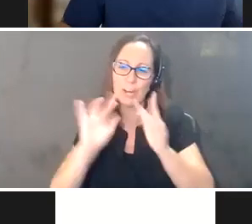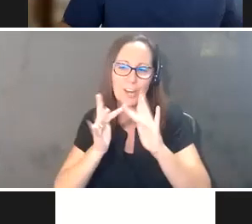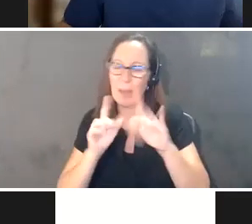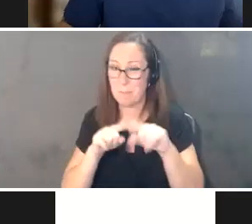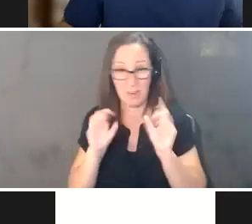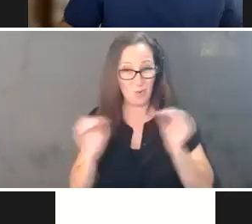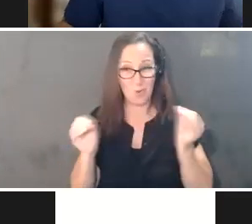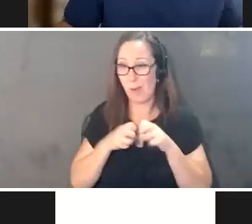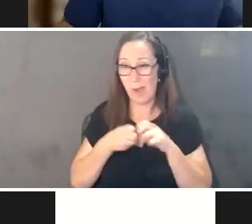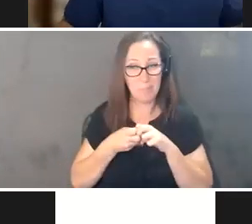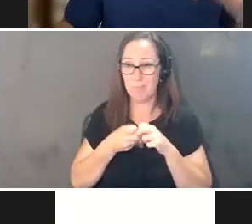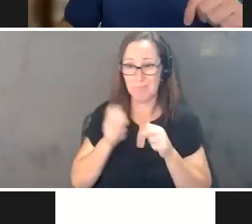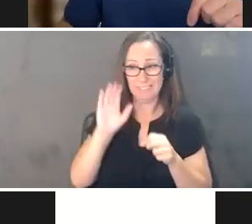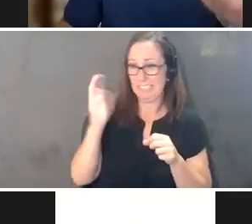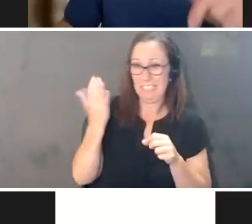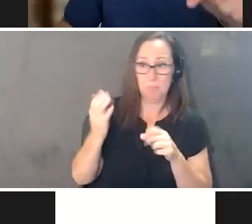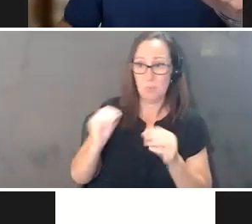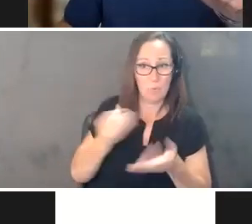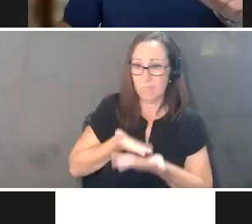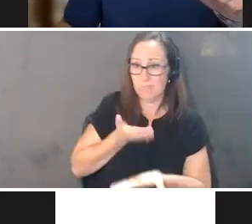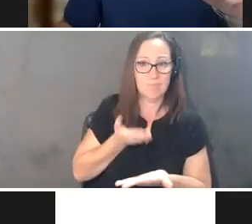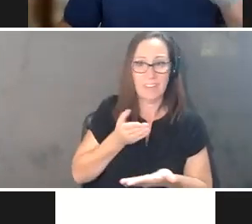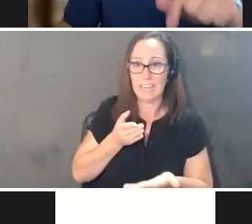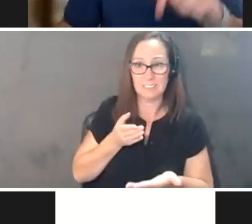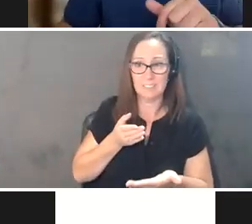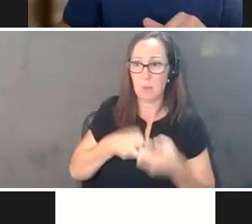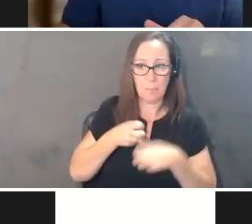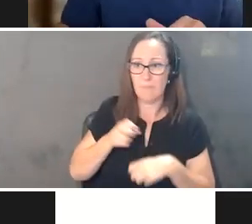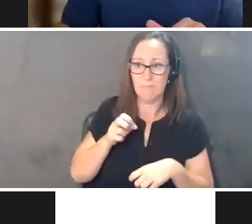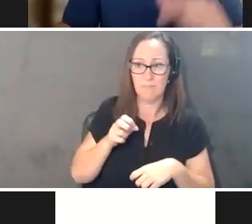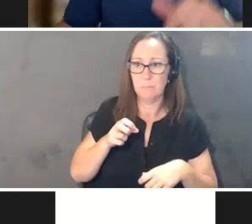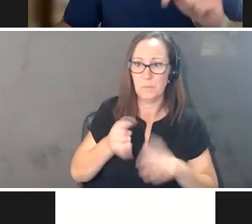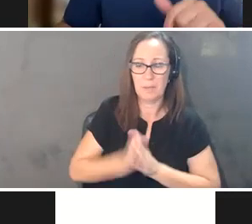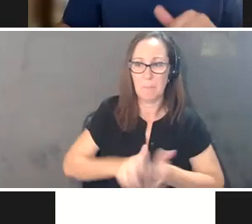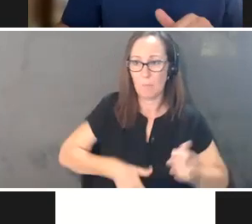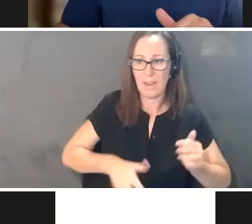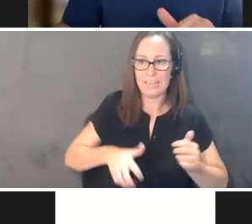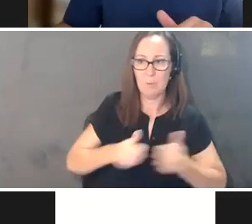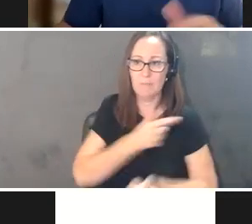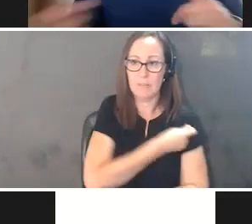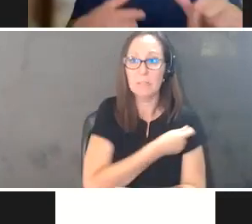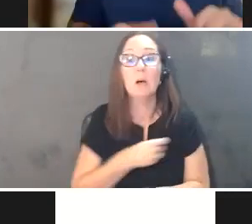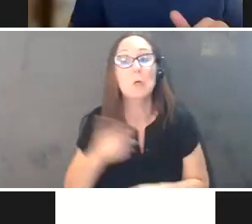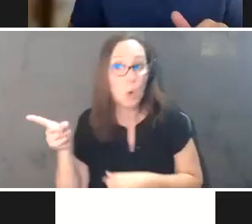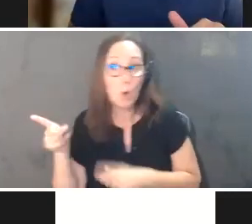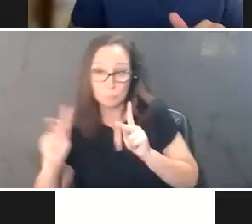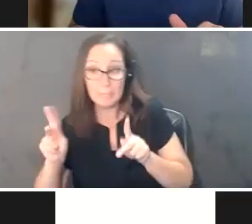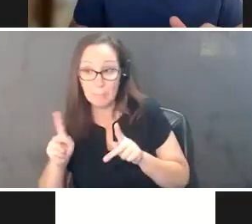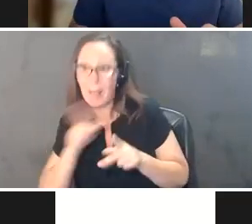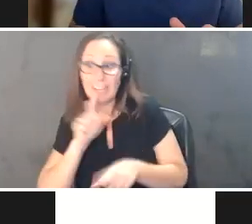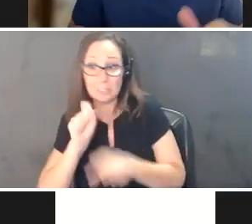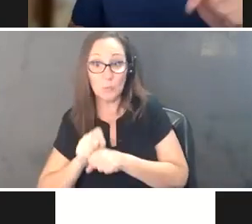infertility on that. We know that people who, when they enrolled in the study, they actually were not supposed to get pregnant after they got the